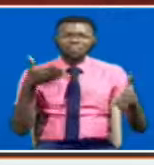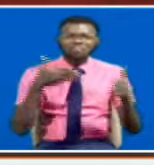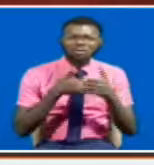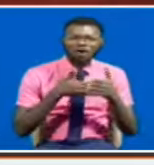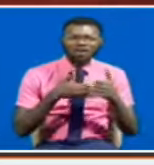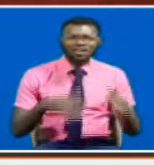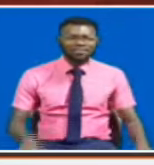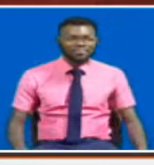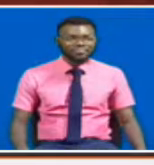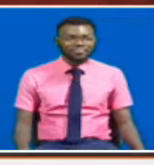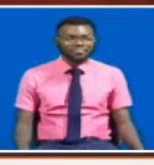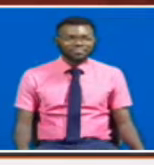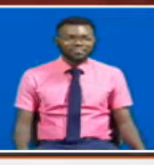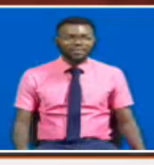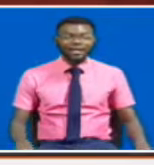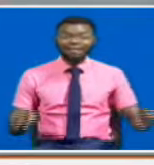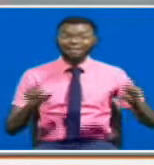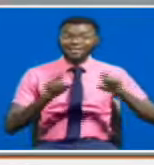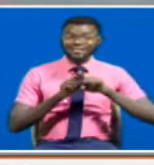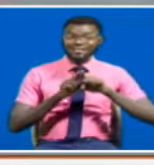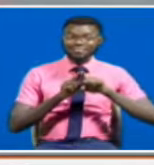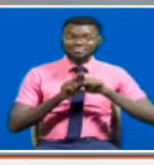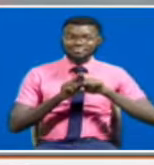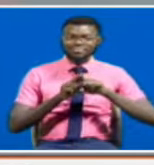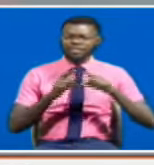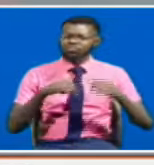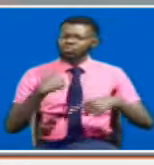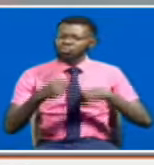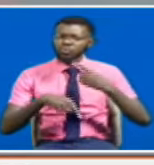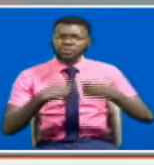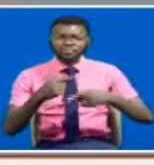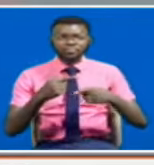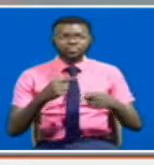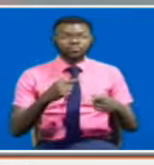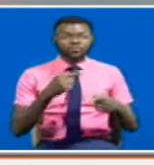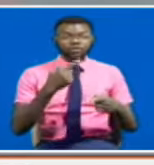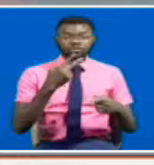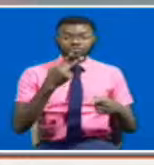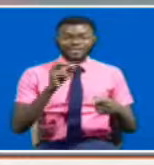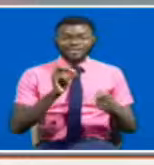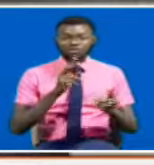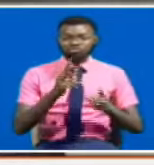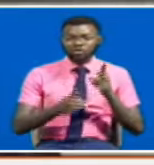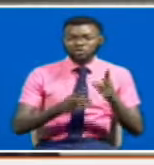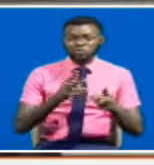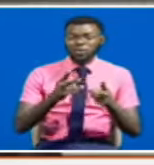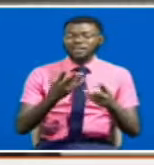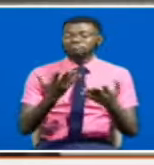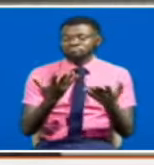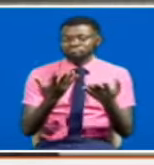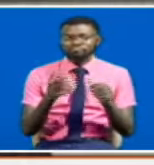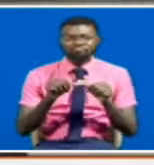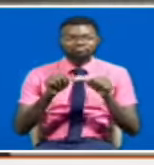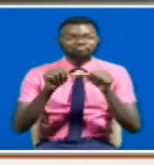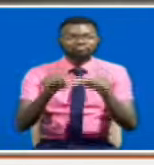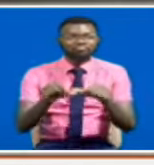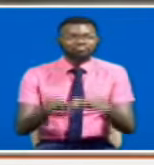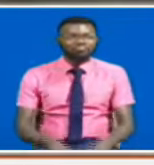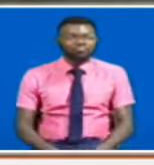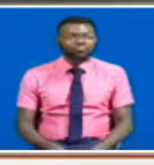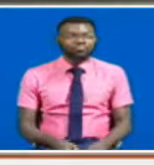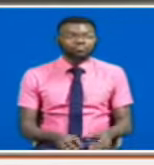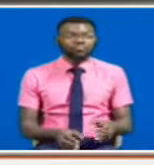The award dragged through the end of their respective tenures that ended in 2022. I have decided that unless I'm treated